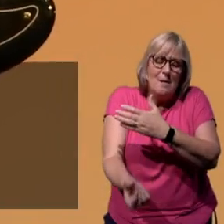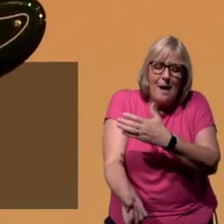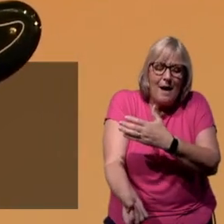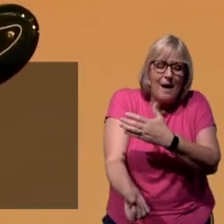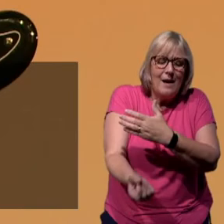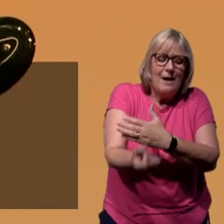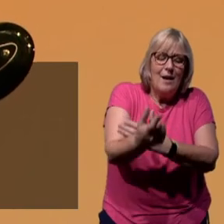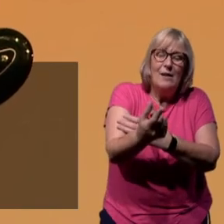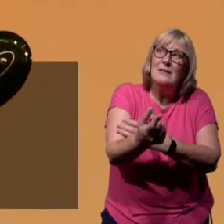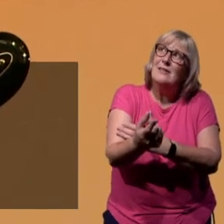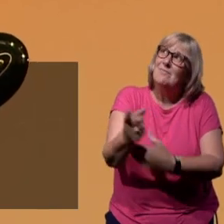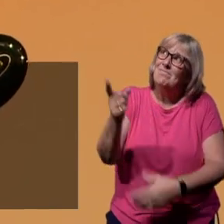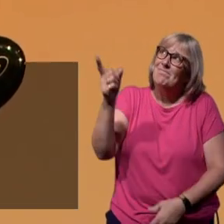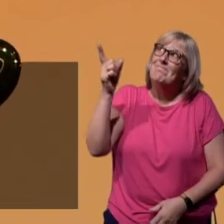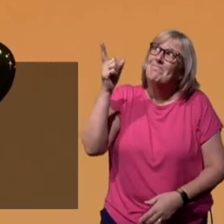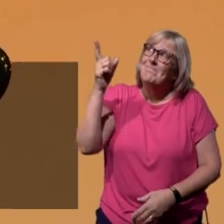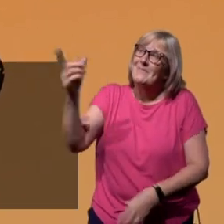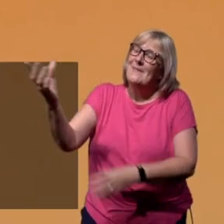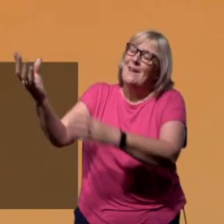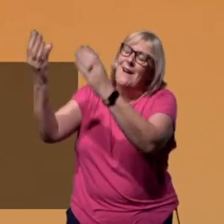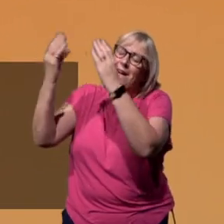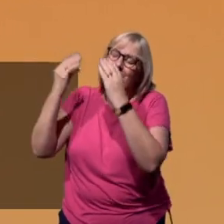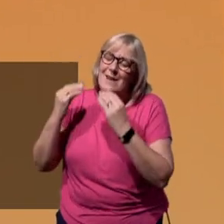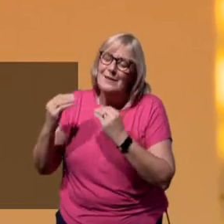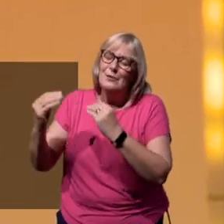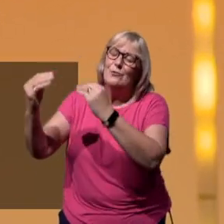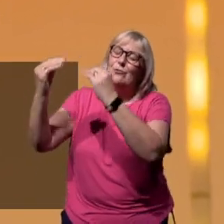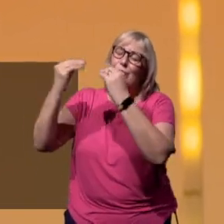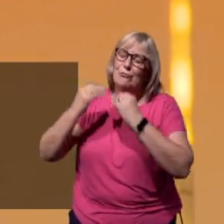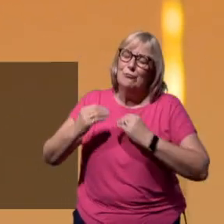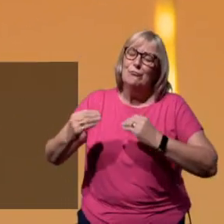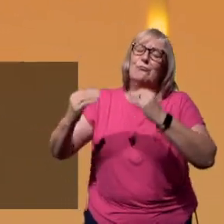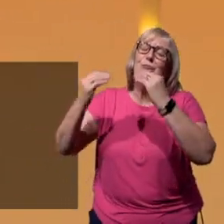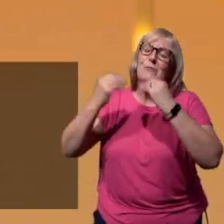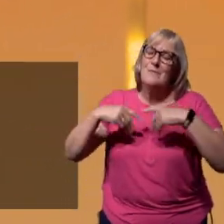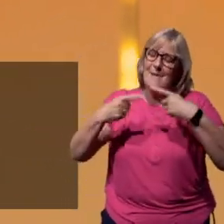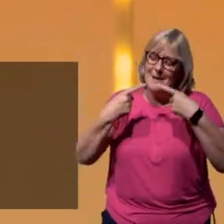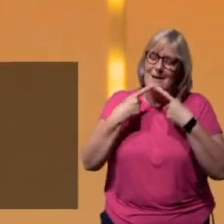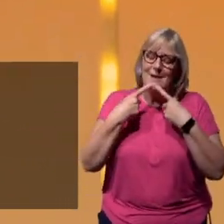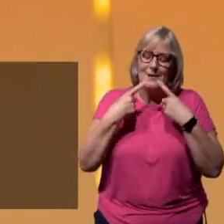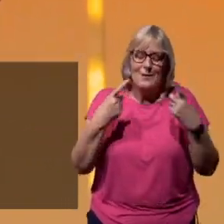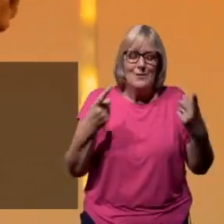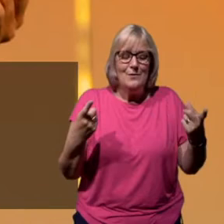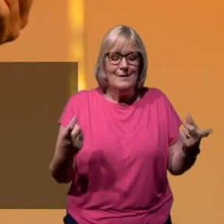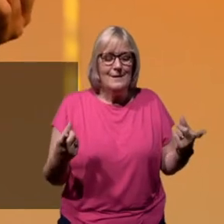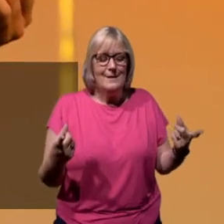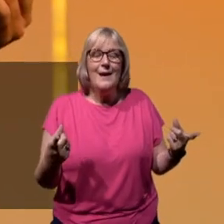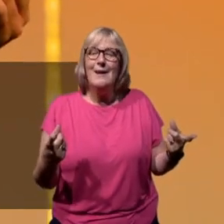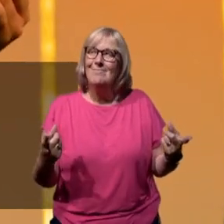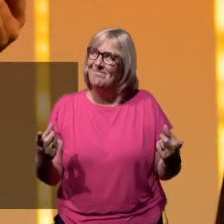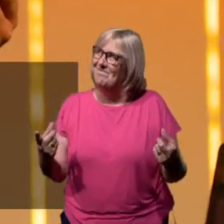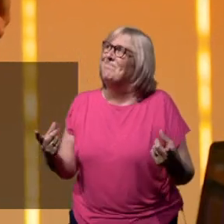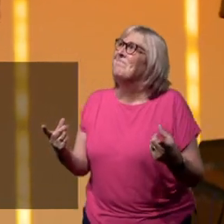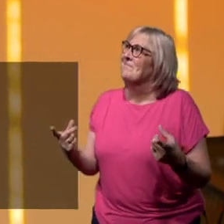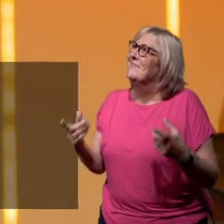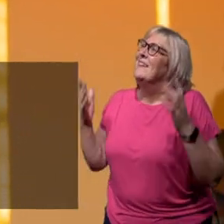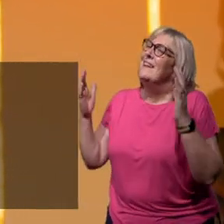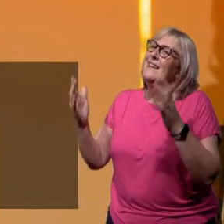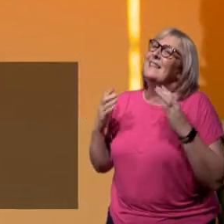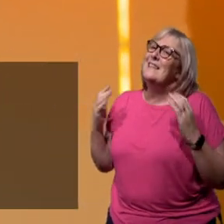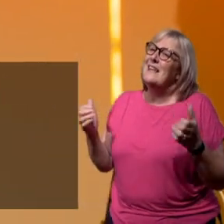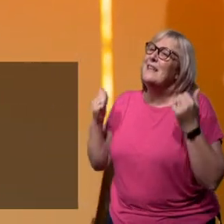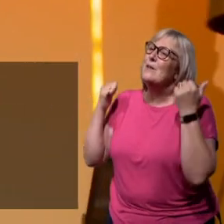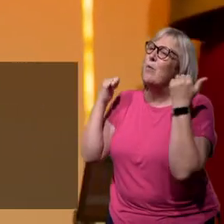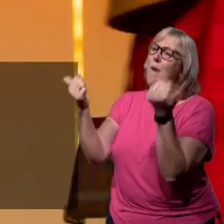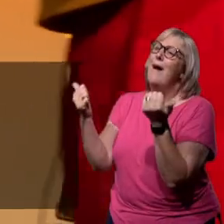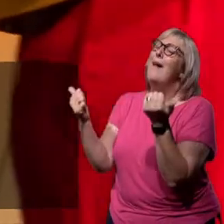Whatever my lot, thou hast taught me to say,